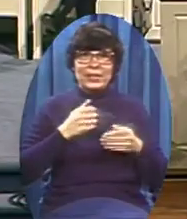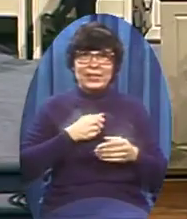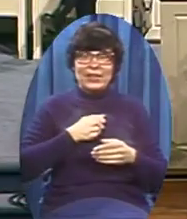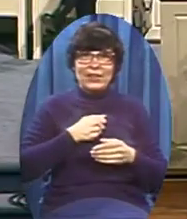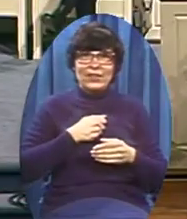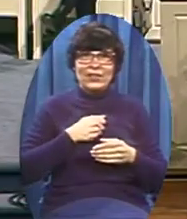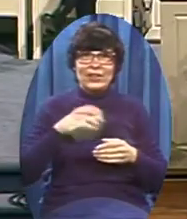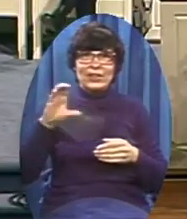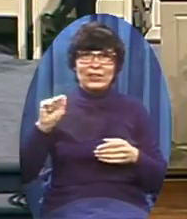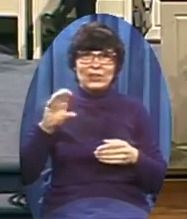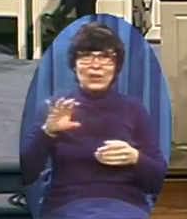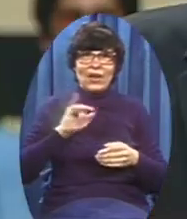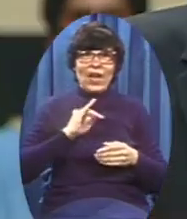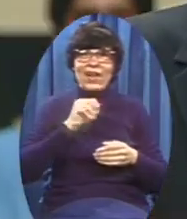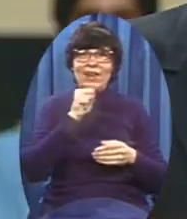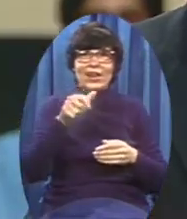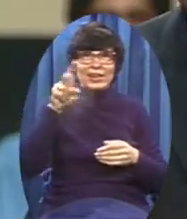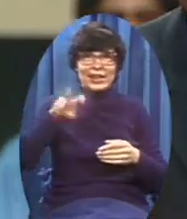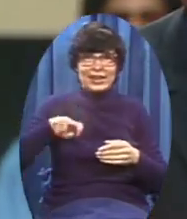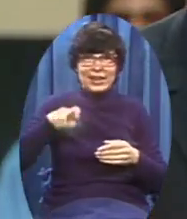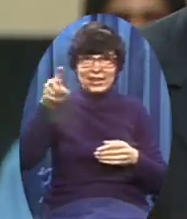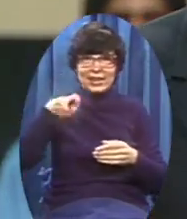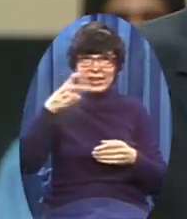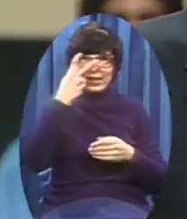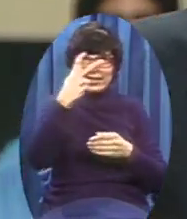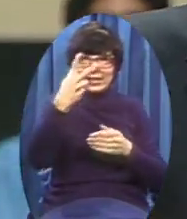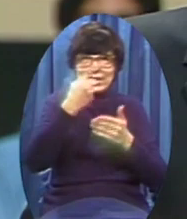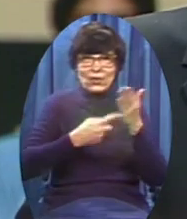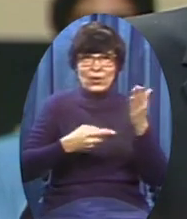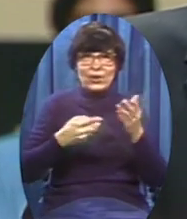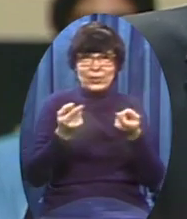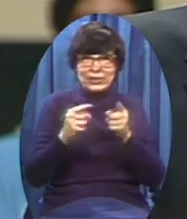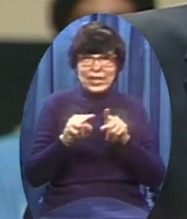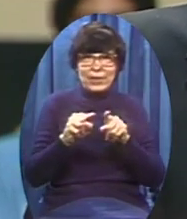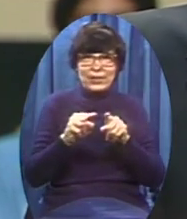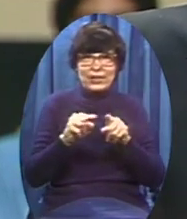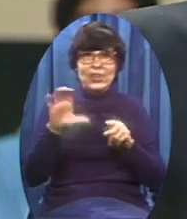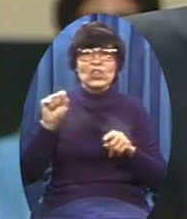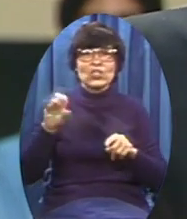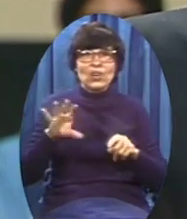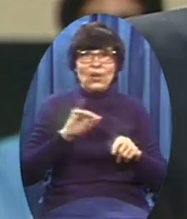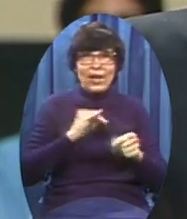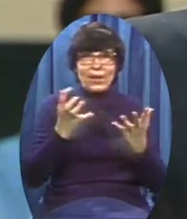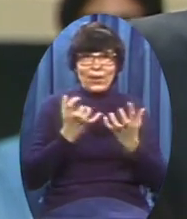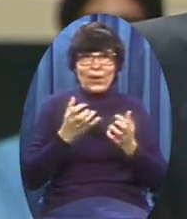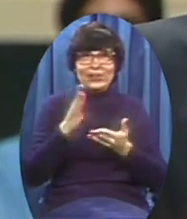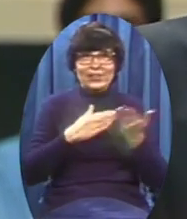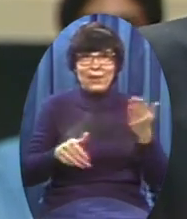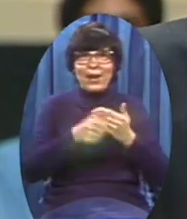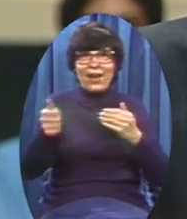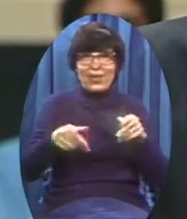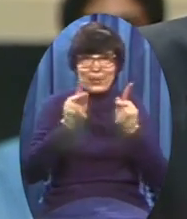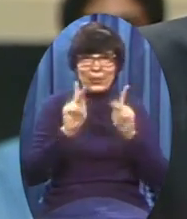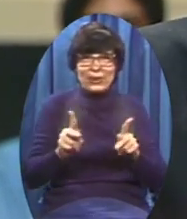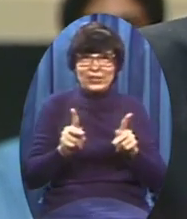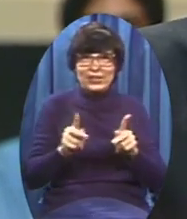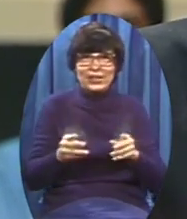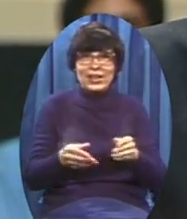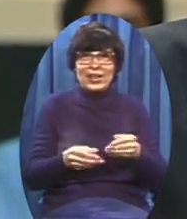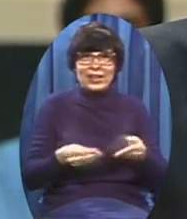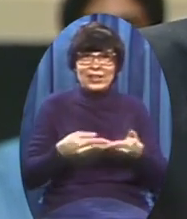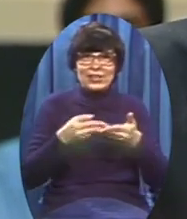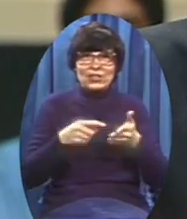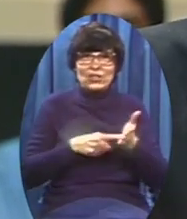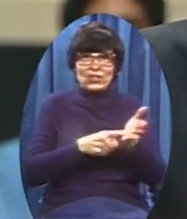so I could endure it. So I want somebody to give me a tour of the properties around here so that I can really enjoy